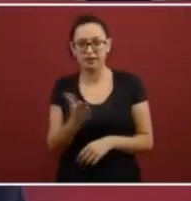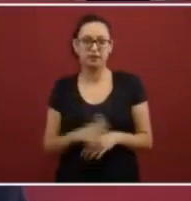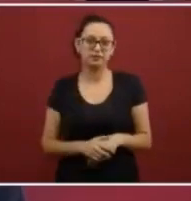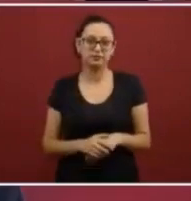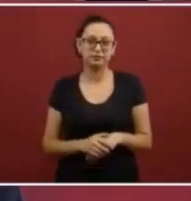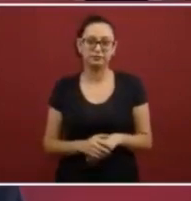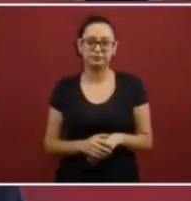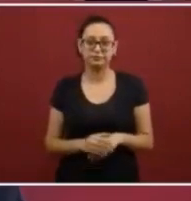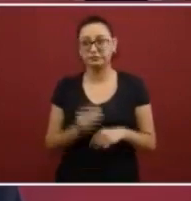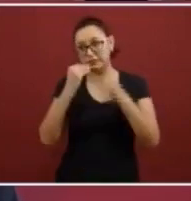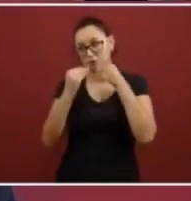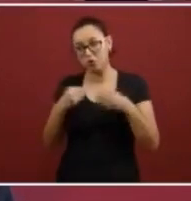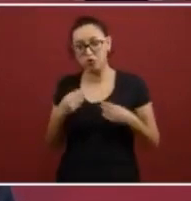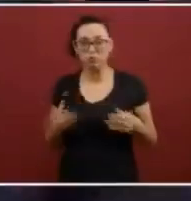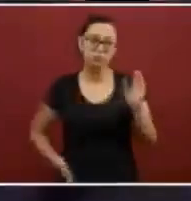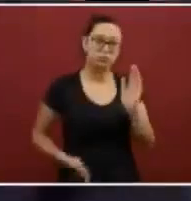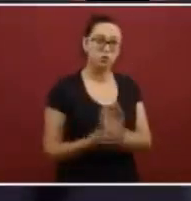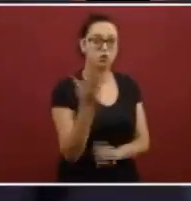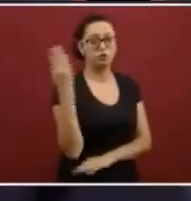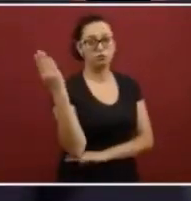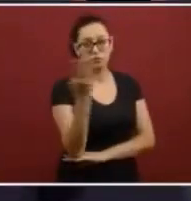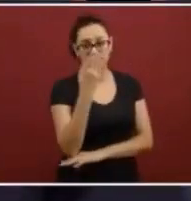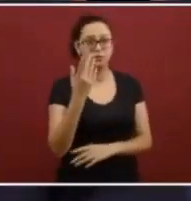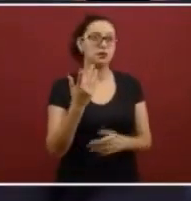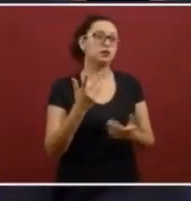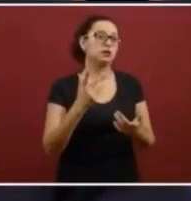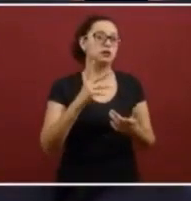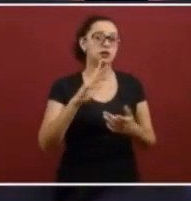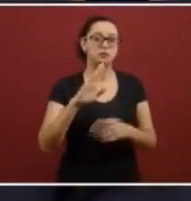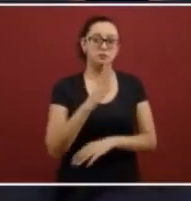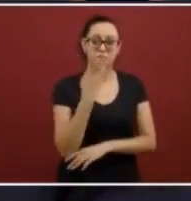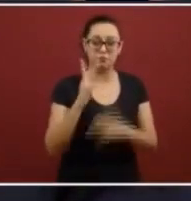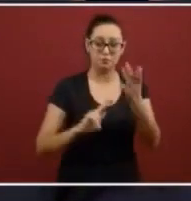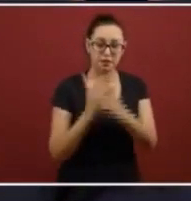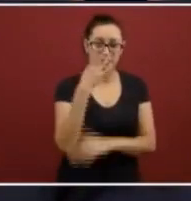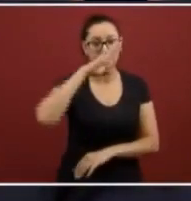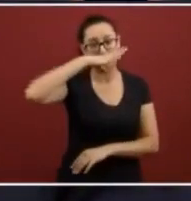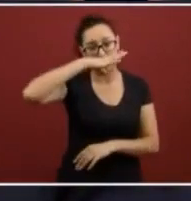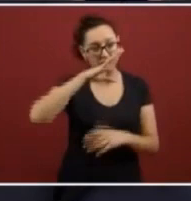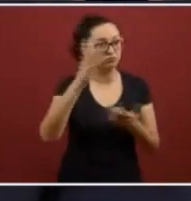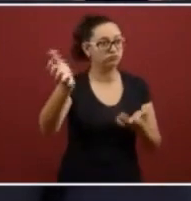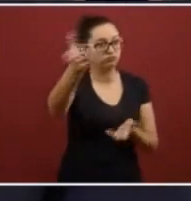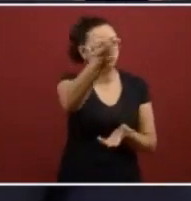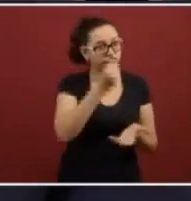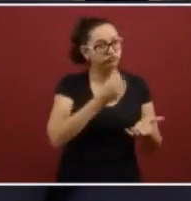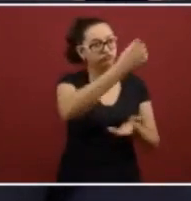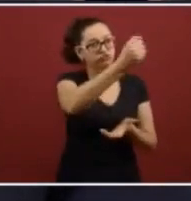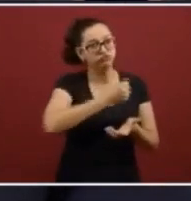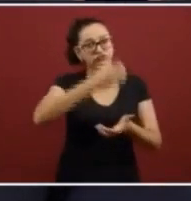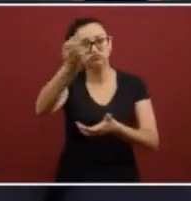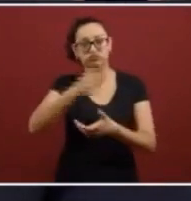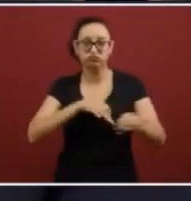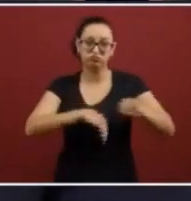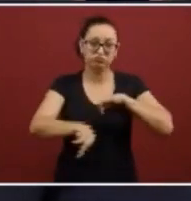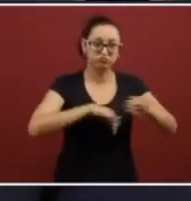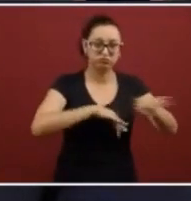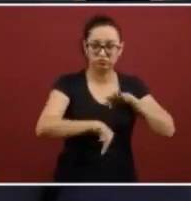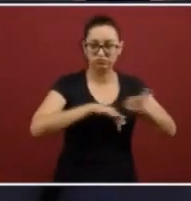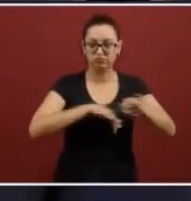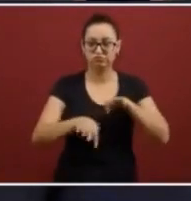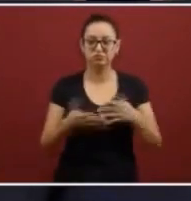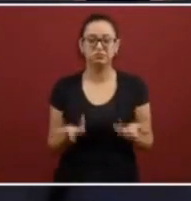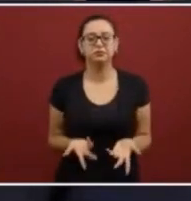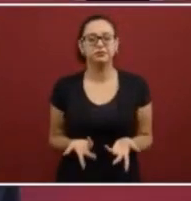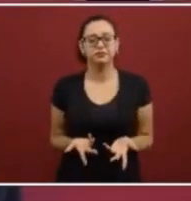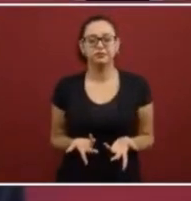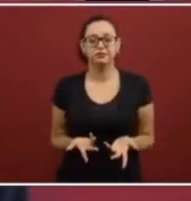la milpa because they had to a go ayudar a los papás. work with their parents. Todo eso All these ni things,